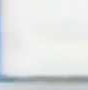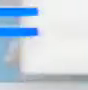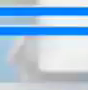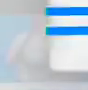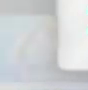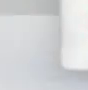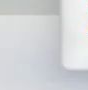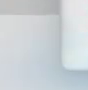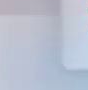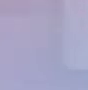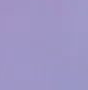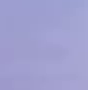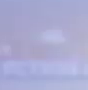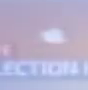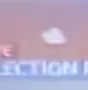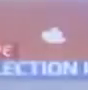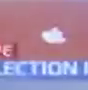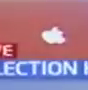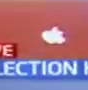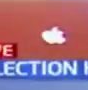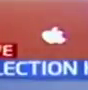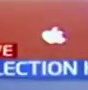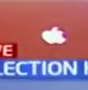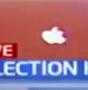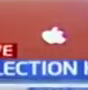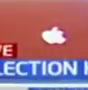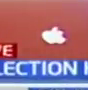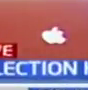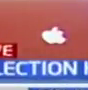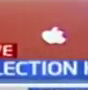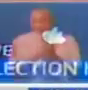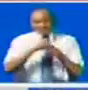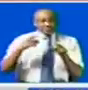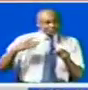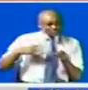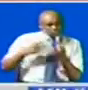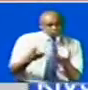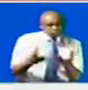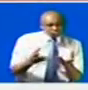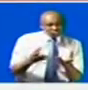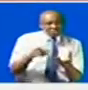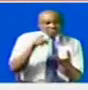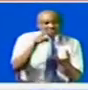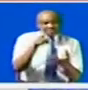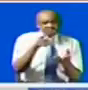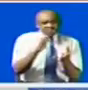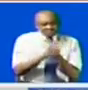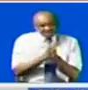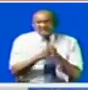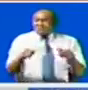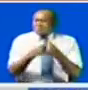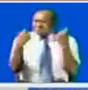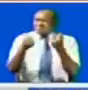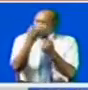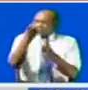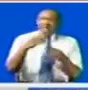was fairly peaceful. There was notably good turnout and no incidences were reported